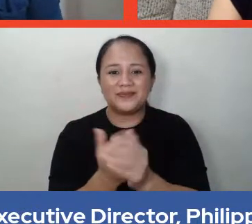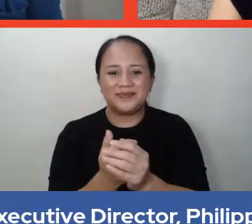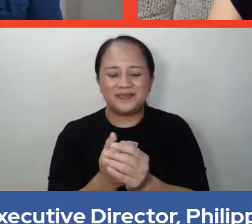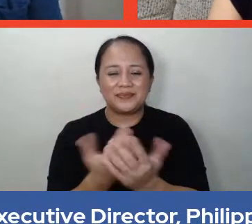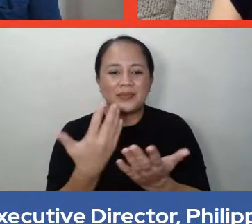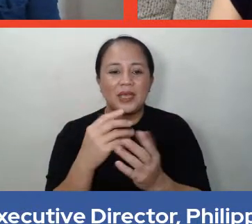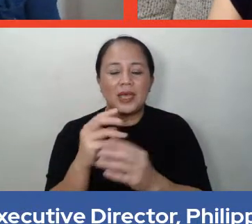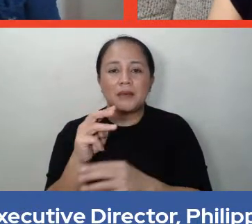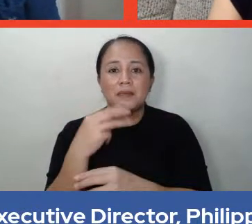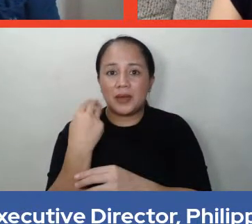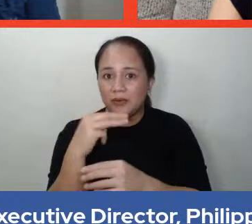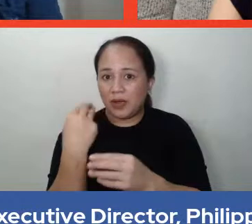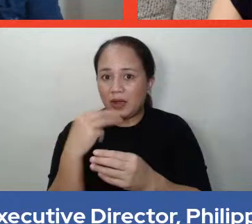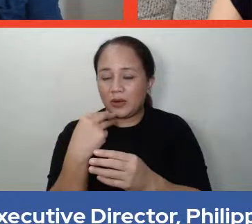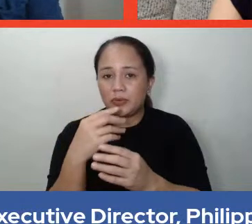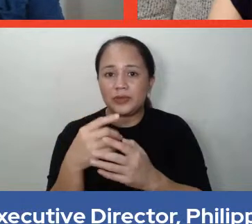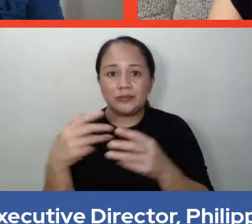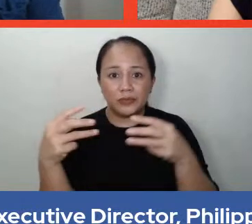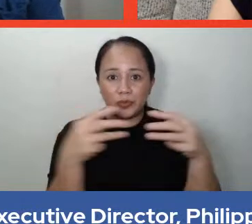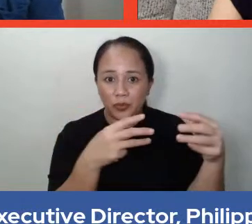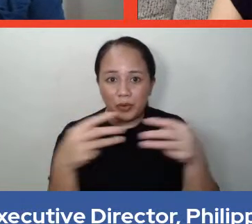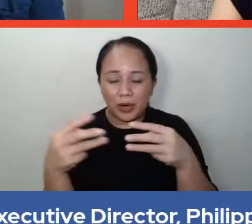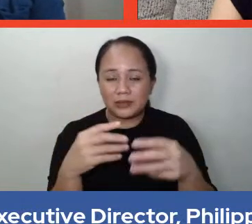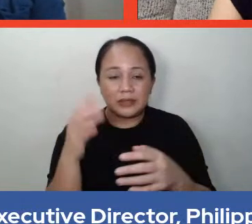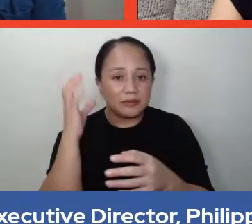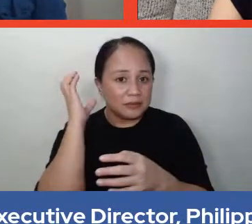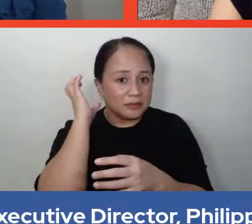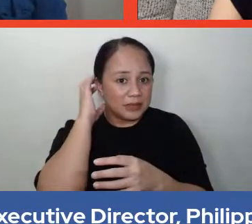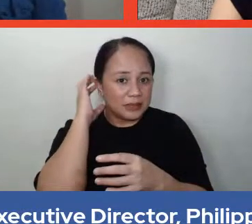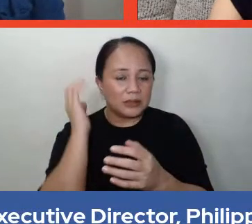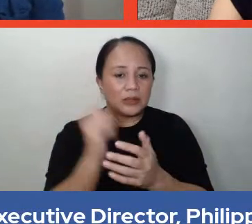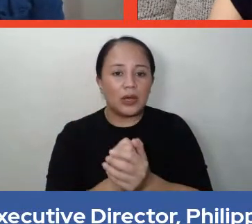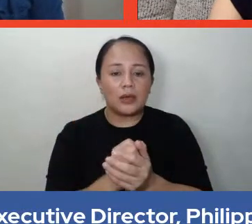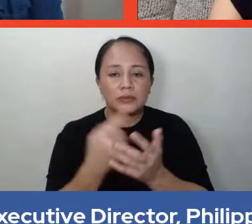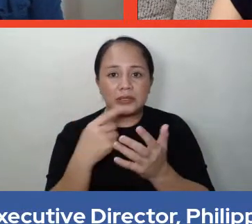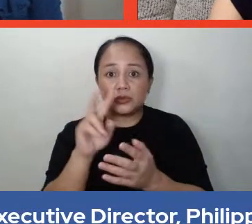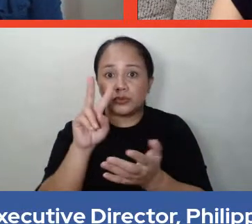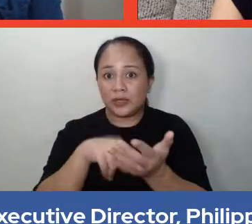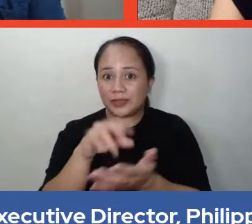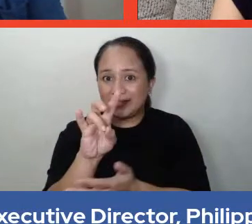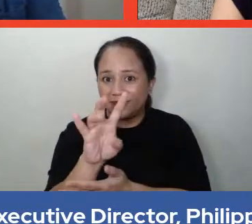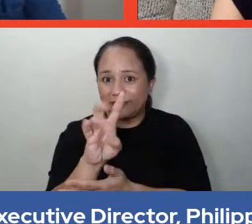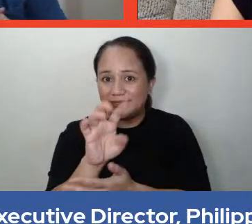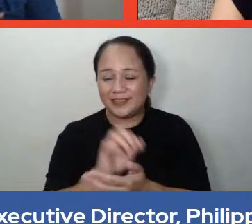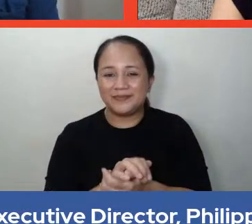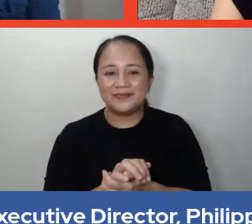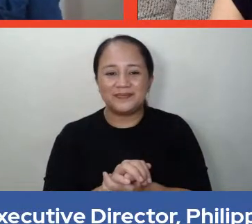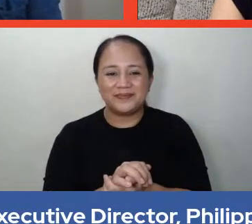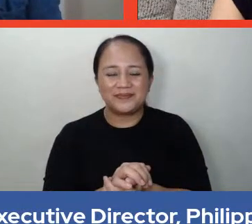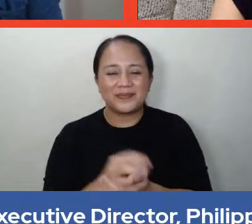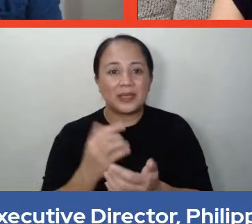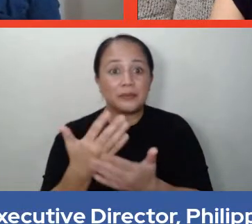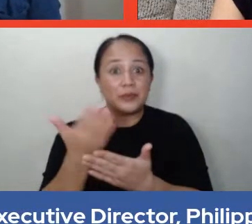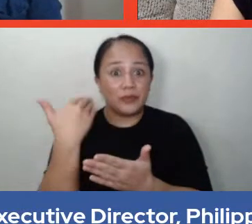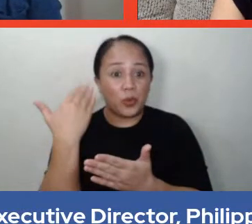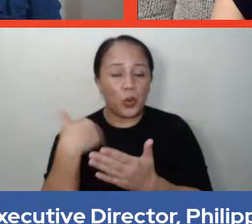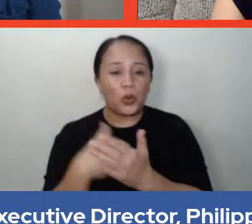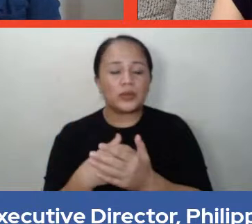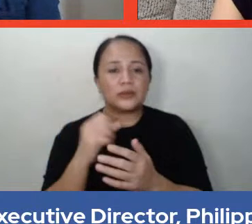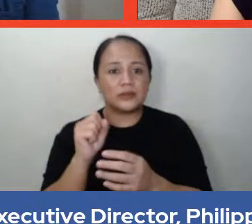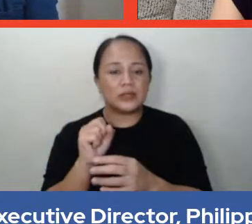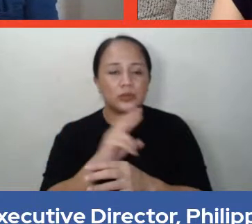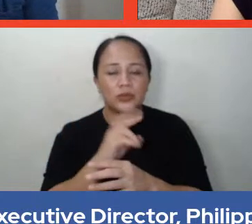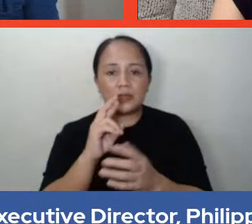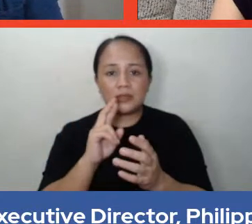the Marawi Siege on Mindanao Island, which she covered on the ground in 2017. Previously, she was a senior